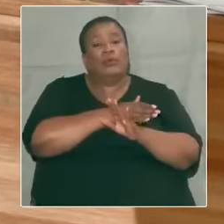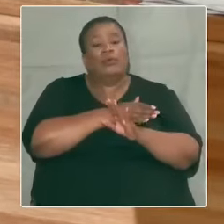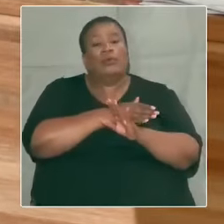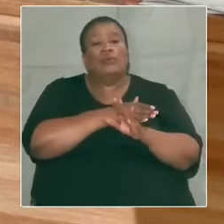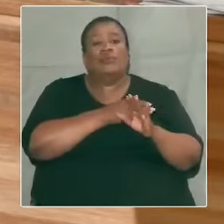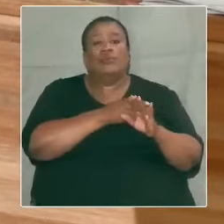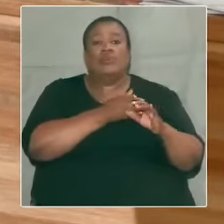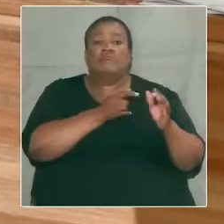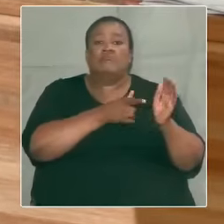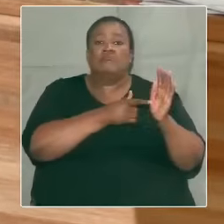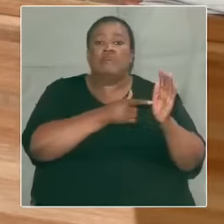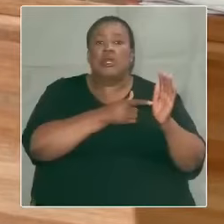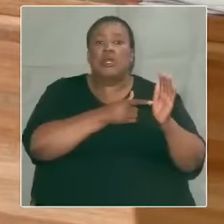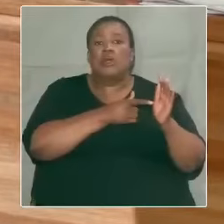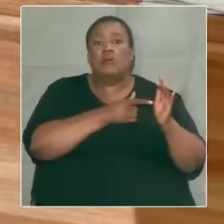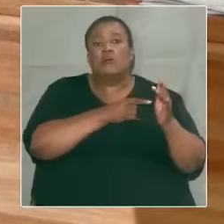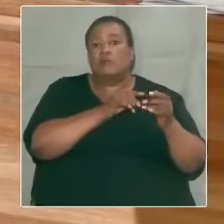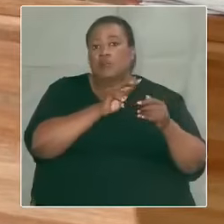27,